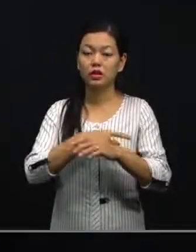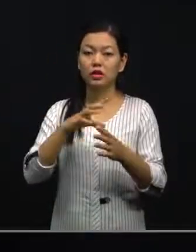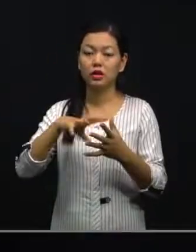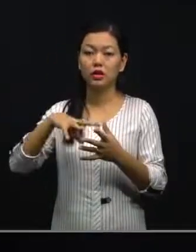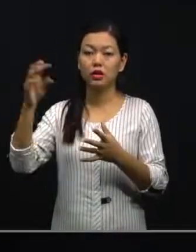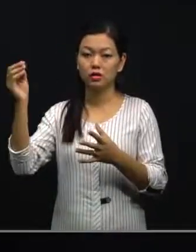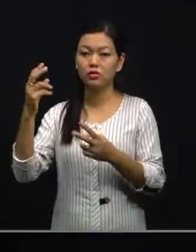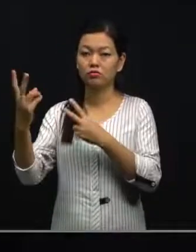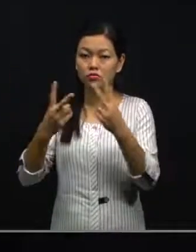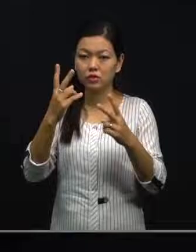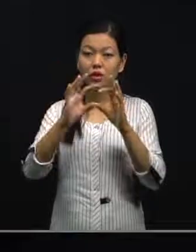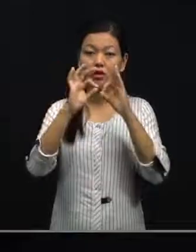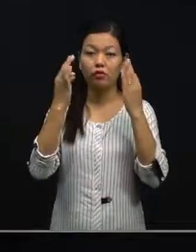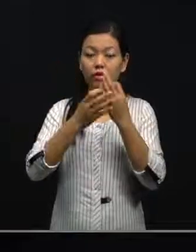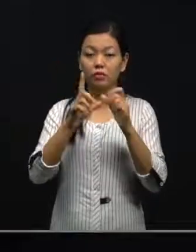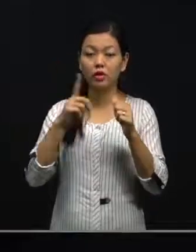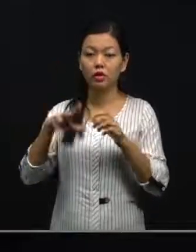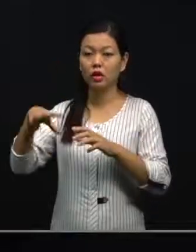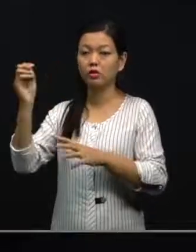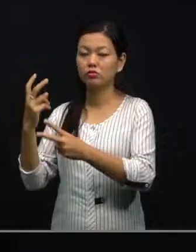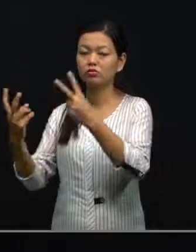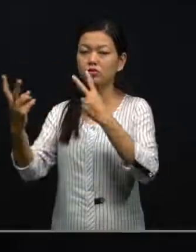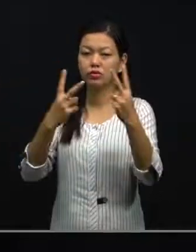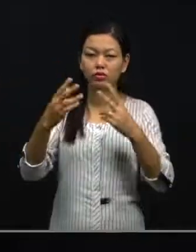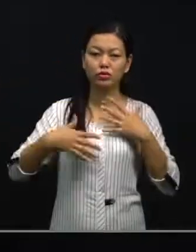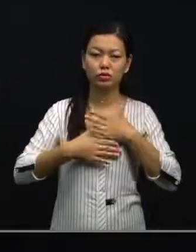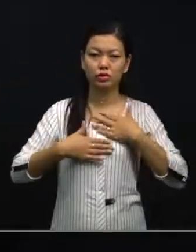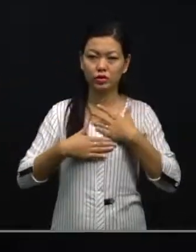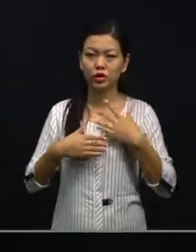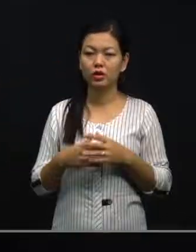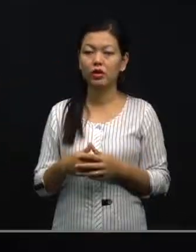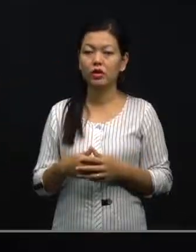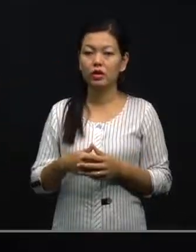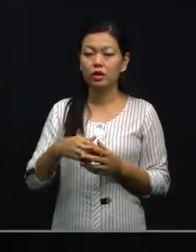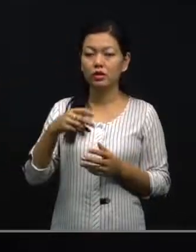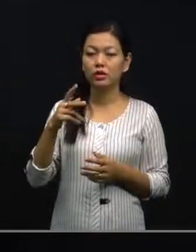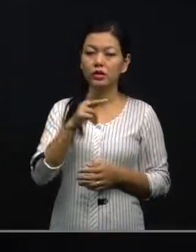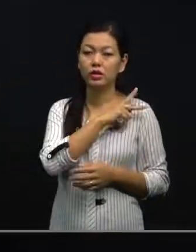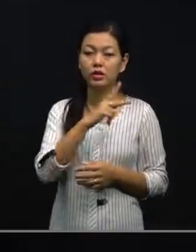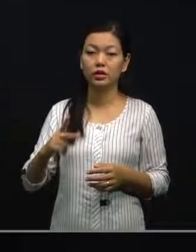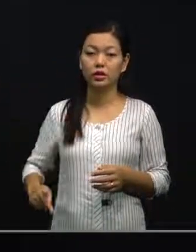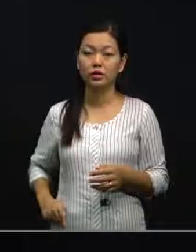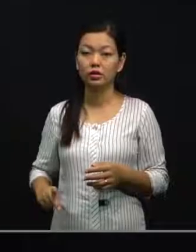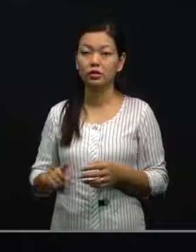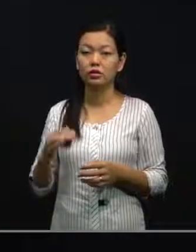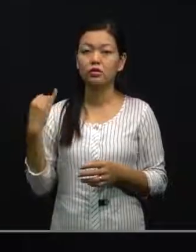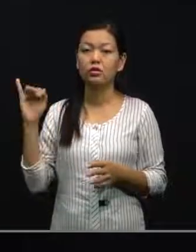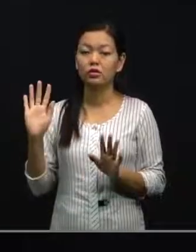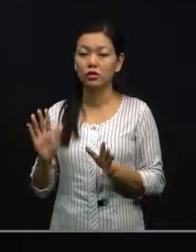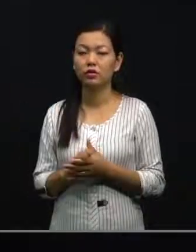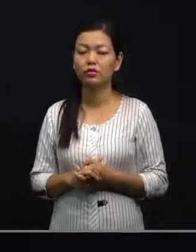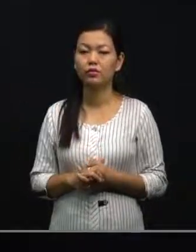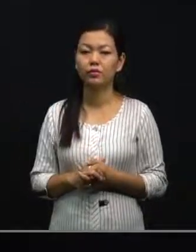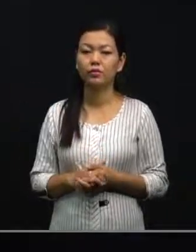talking about things as a normal family. They were not talking about the ghost here. They were talking about, remember, they were talking